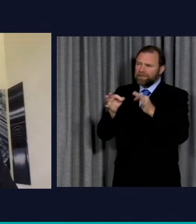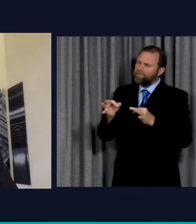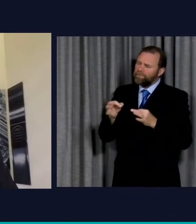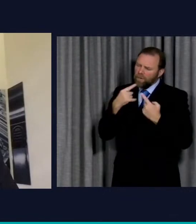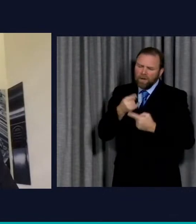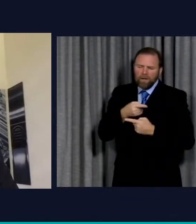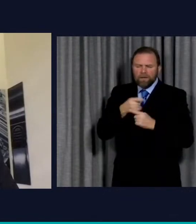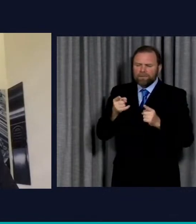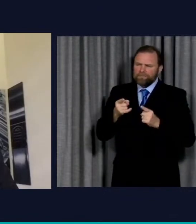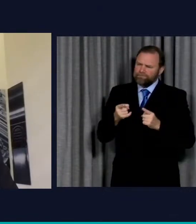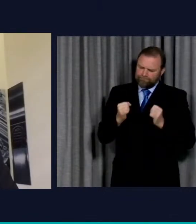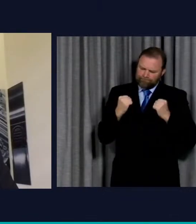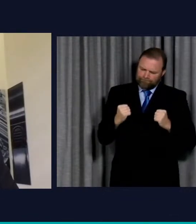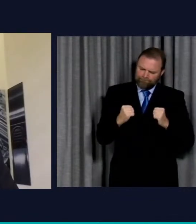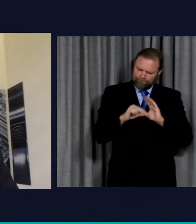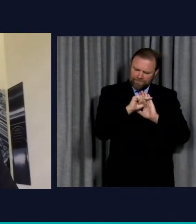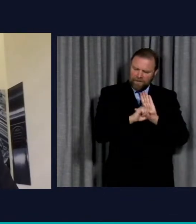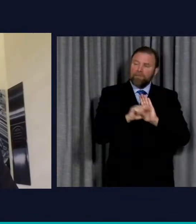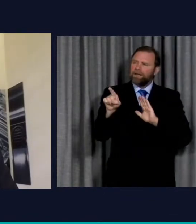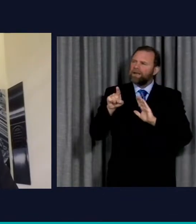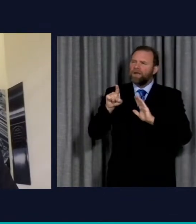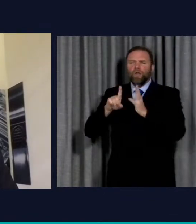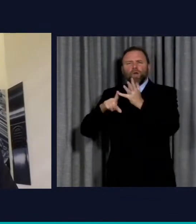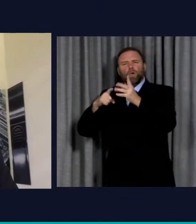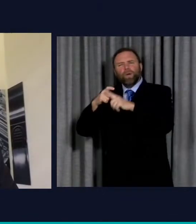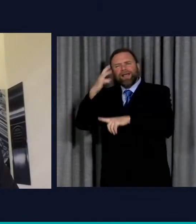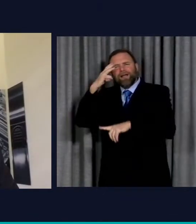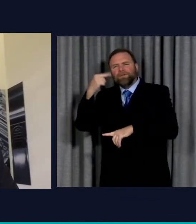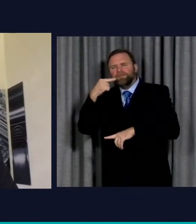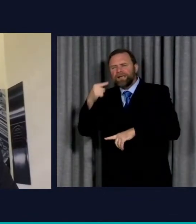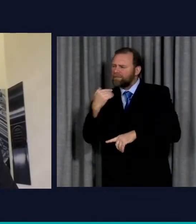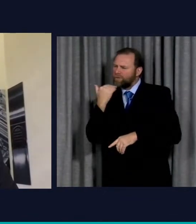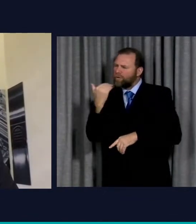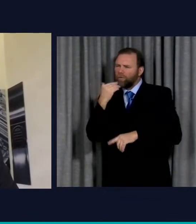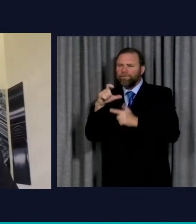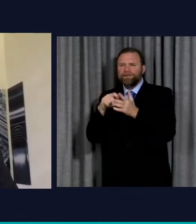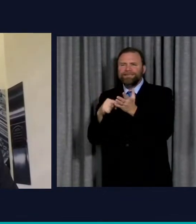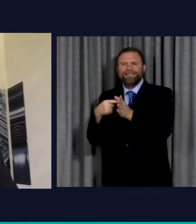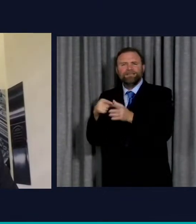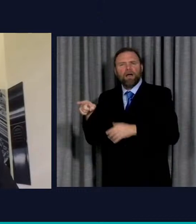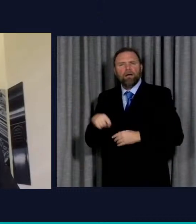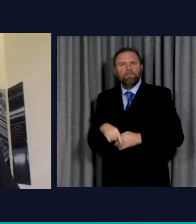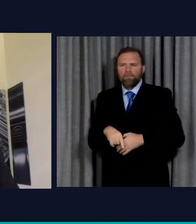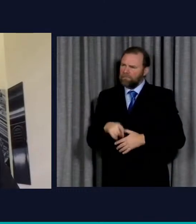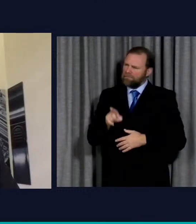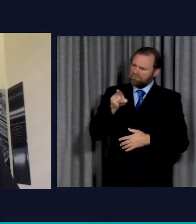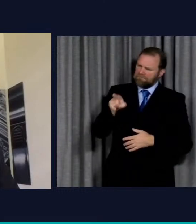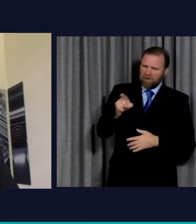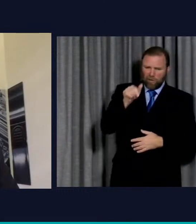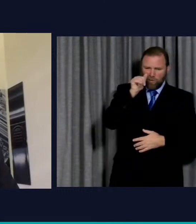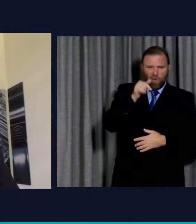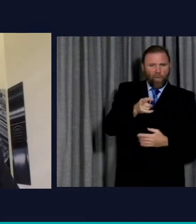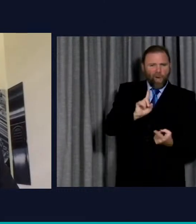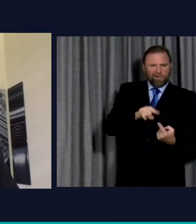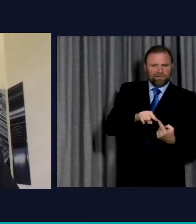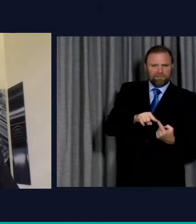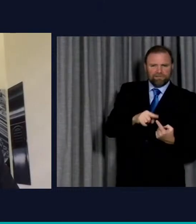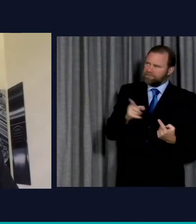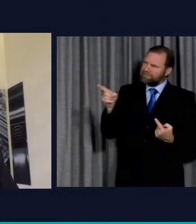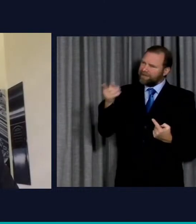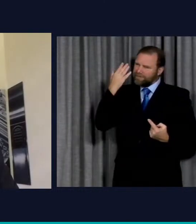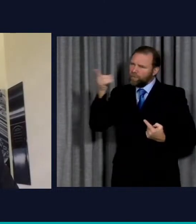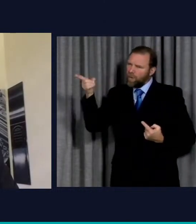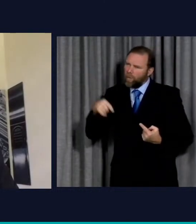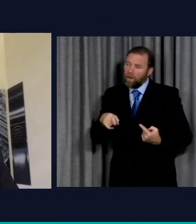UK government says there simply isn't enough data to make such decisions. What do you know that they don't? Do you believe that